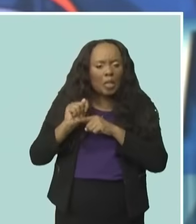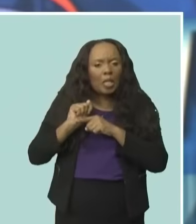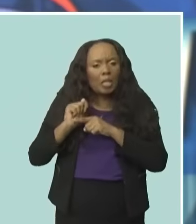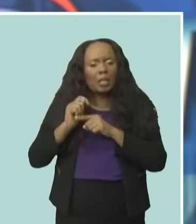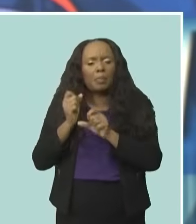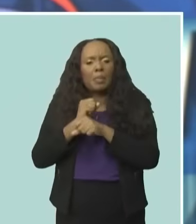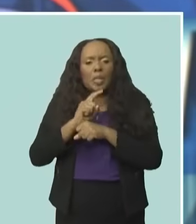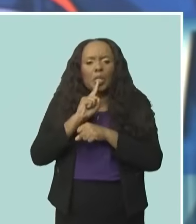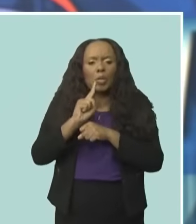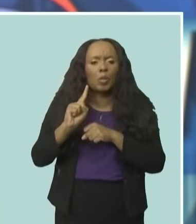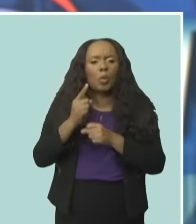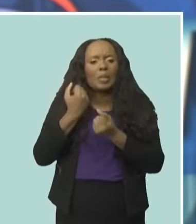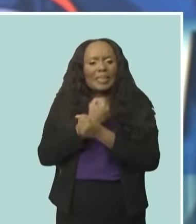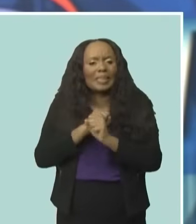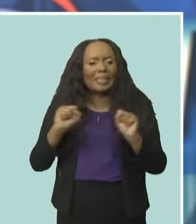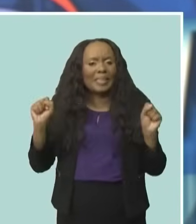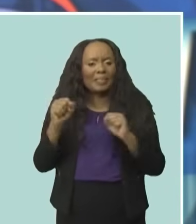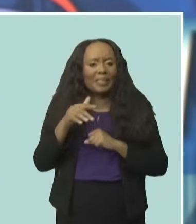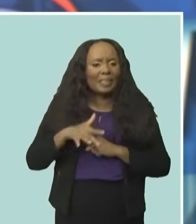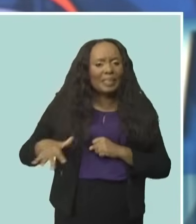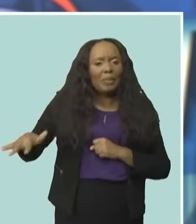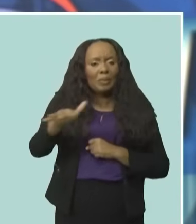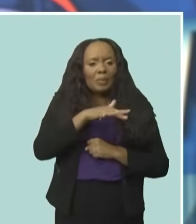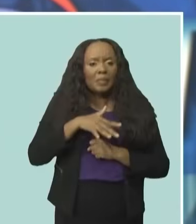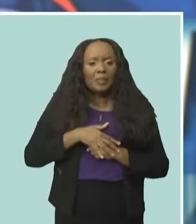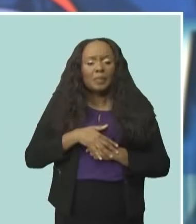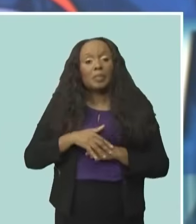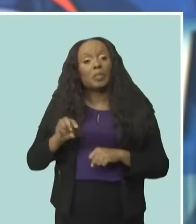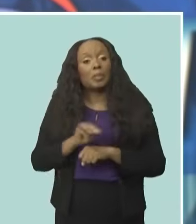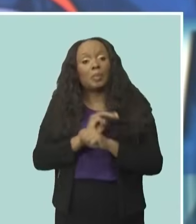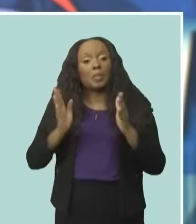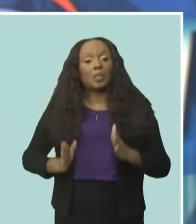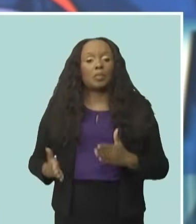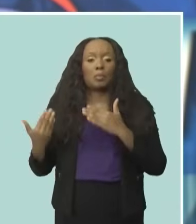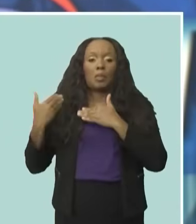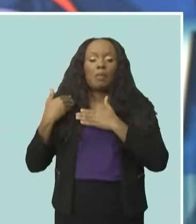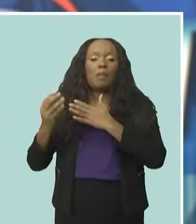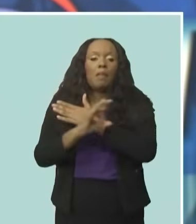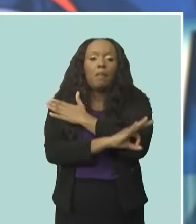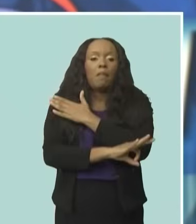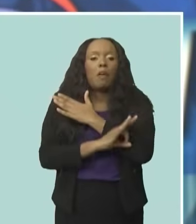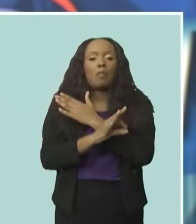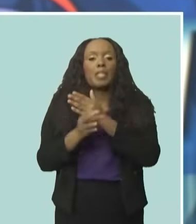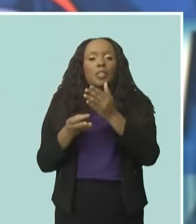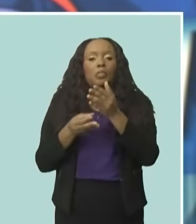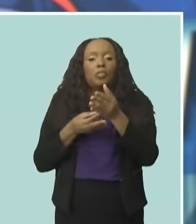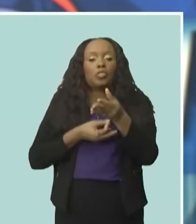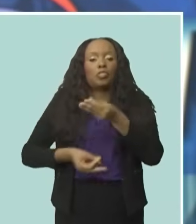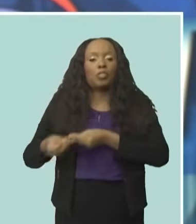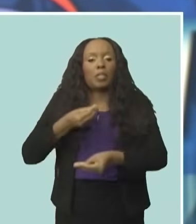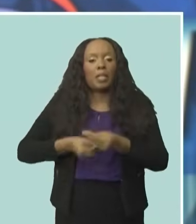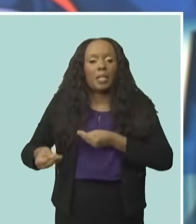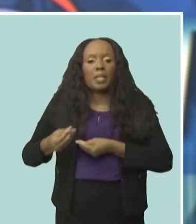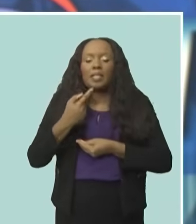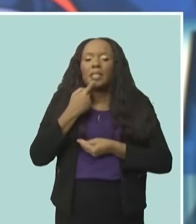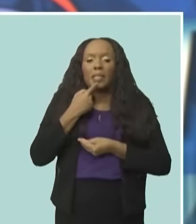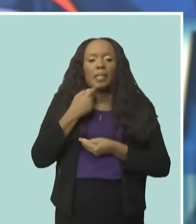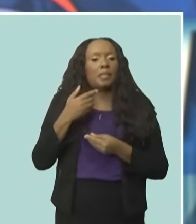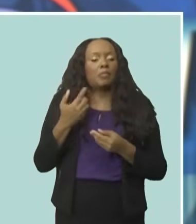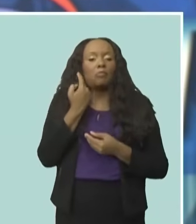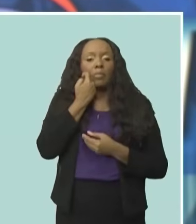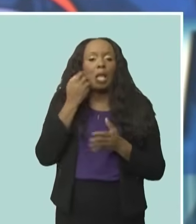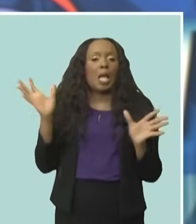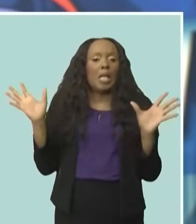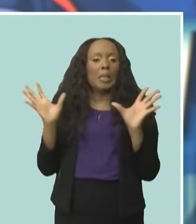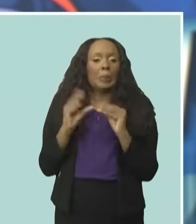was disclosed by Minister of Foreign Affairs and Foreign Trade, Carrie Simmons. He says following an extended caucus of regional chief